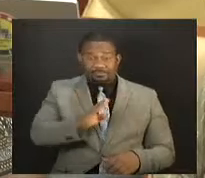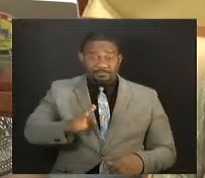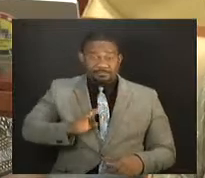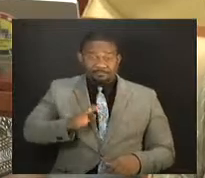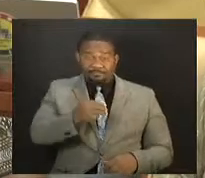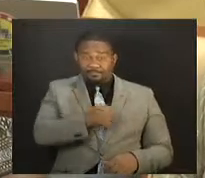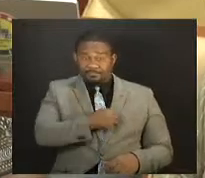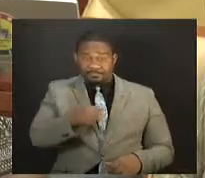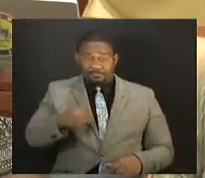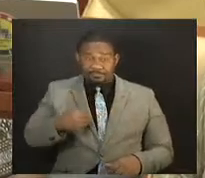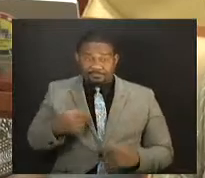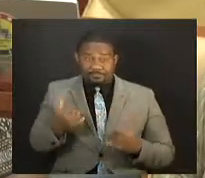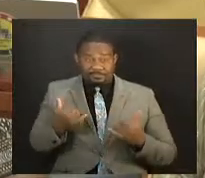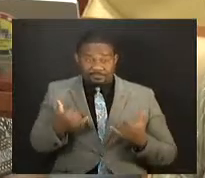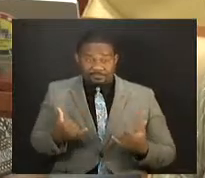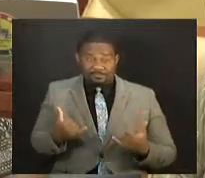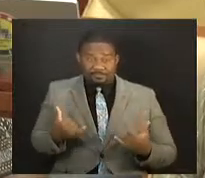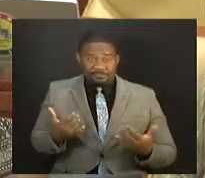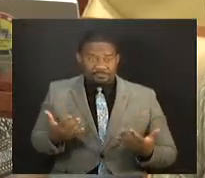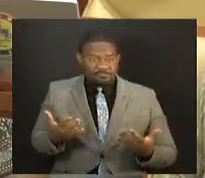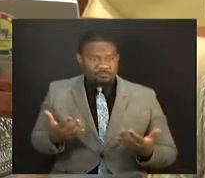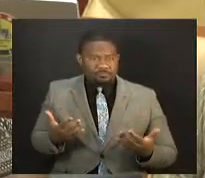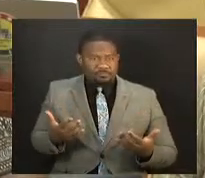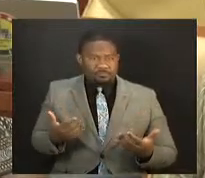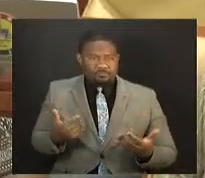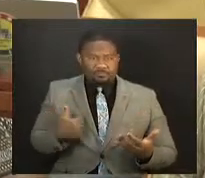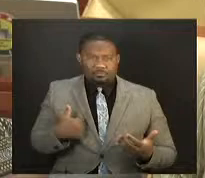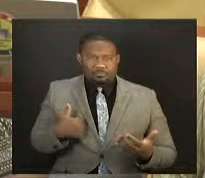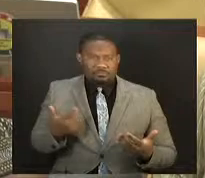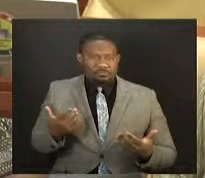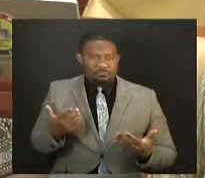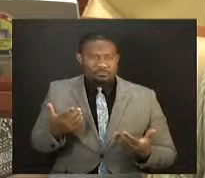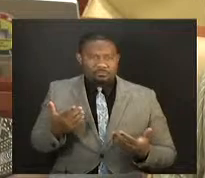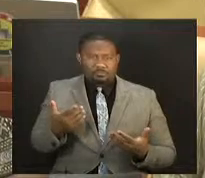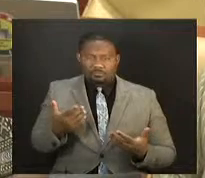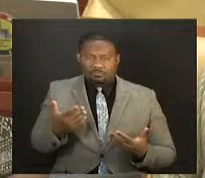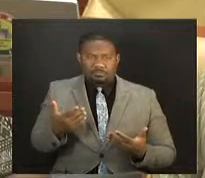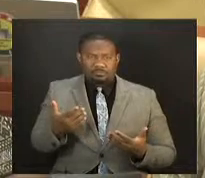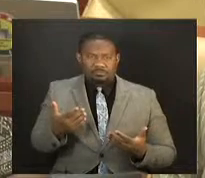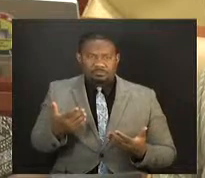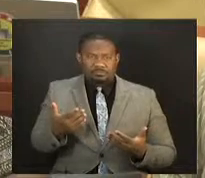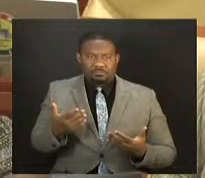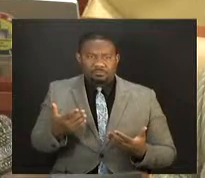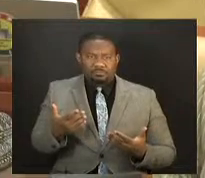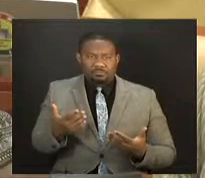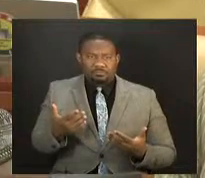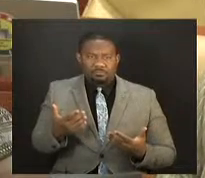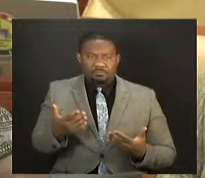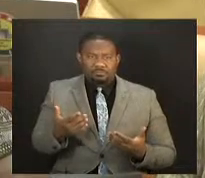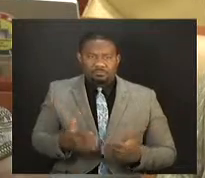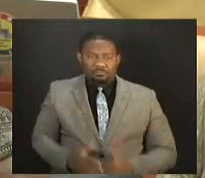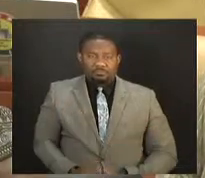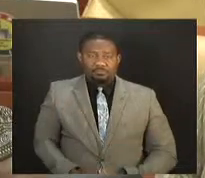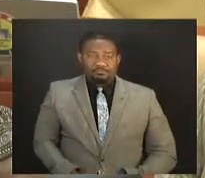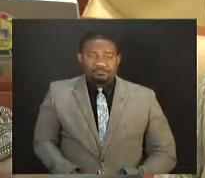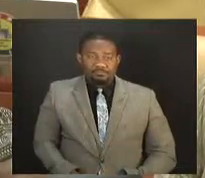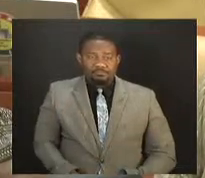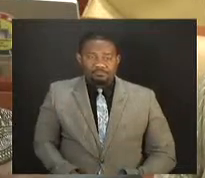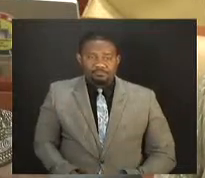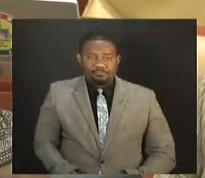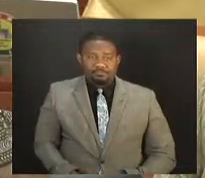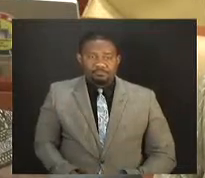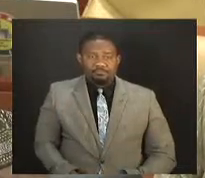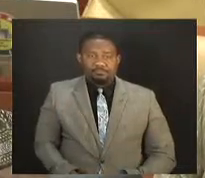Even now, I only disclose my interest and not take a decision. Please proceed to ask. That's all I do. Proceed. Anyway,